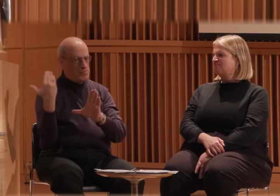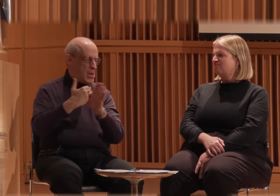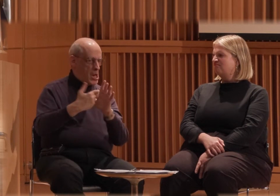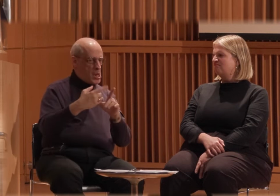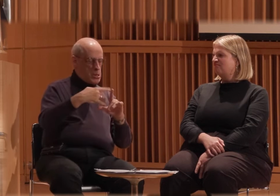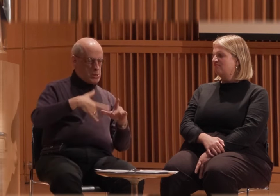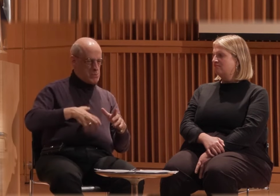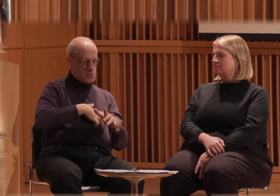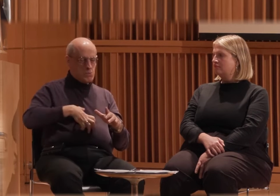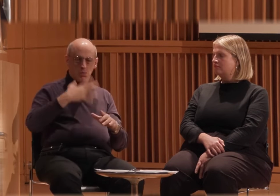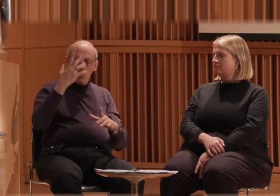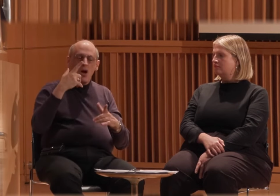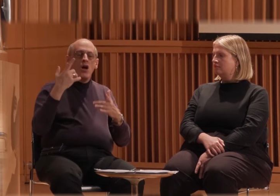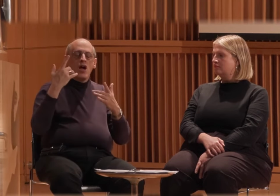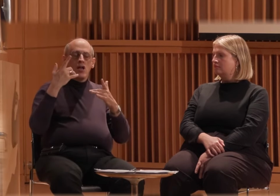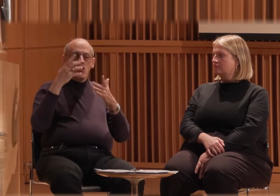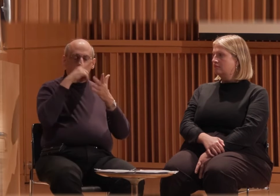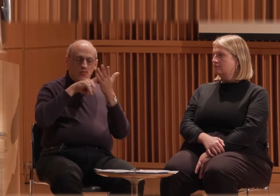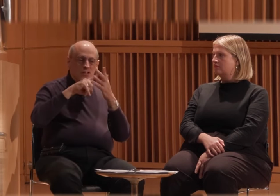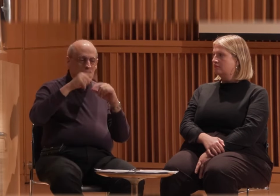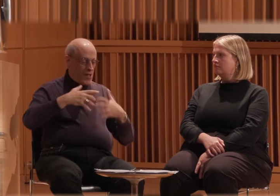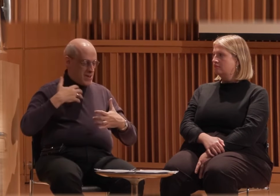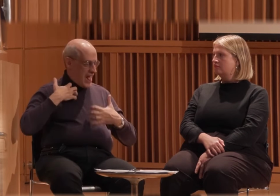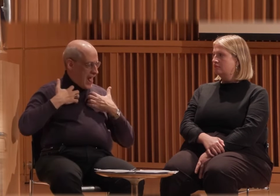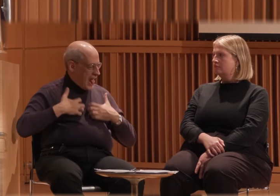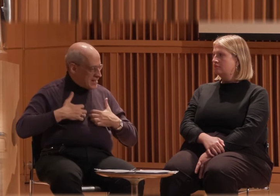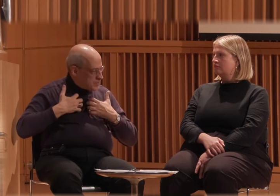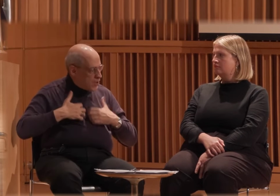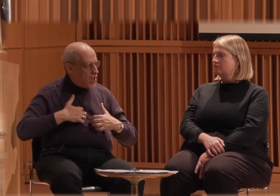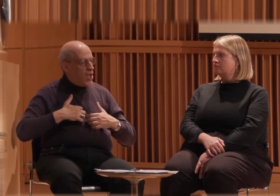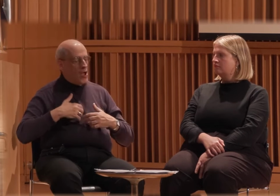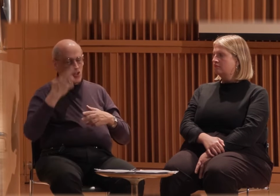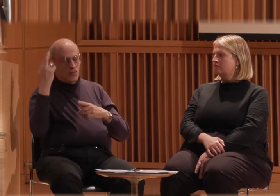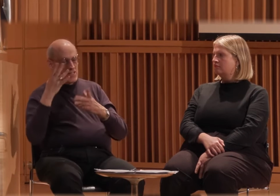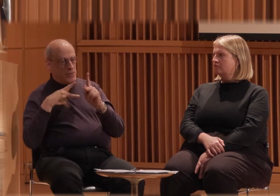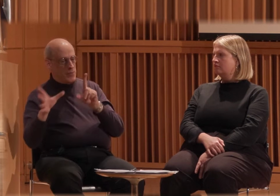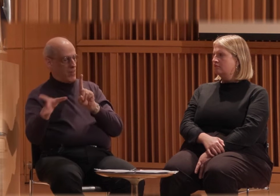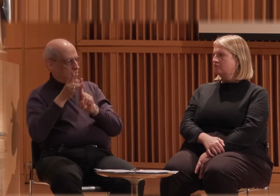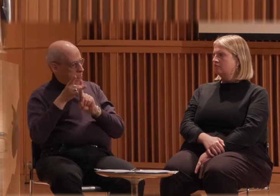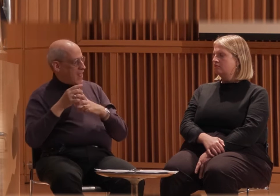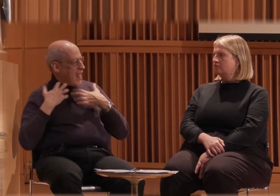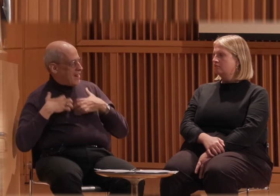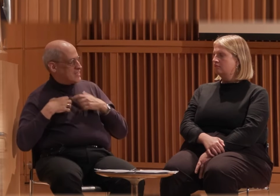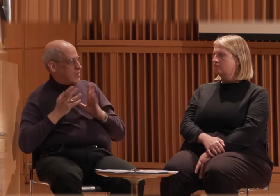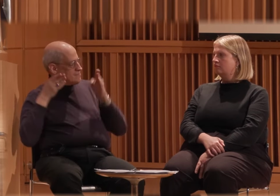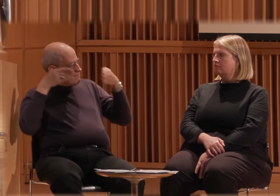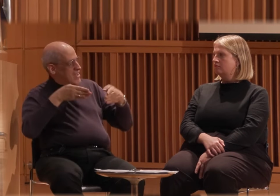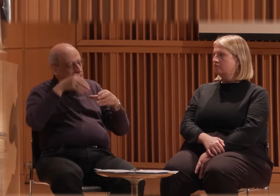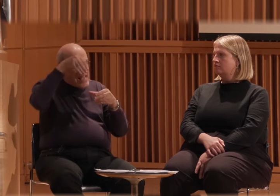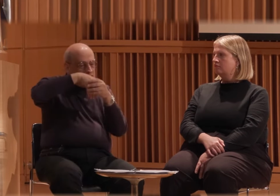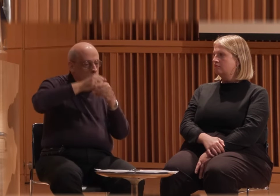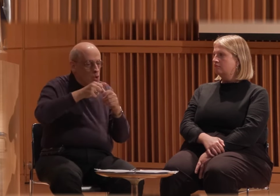the research on asthma and the reasons people got asthma was very much concentrated on indoor